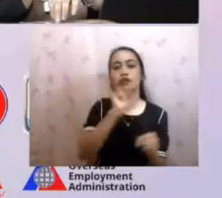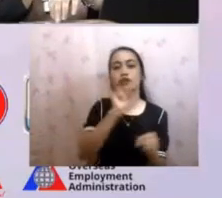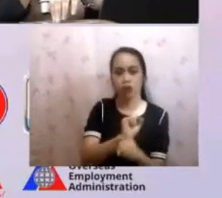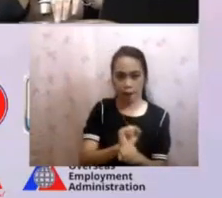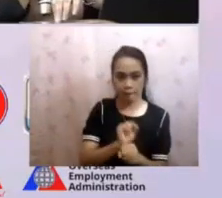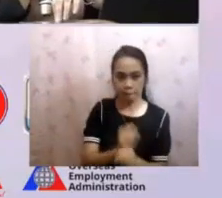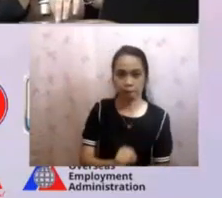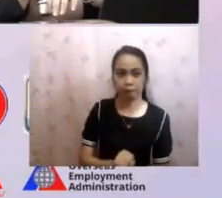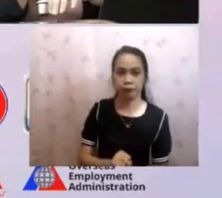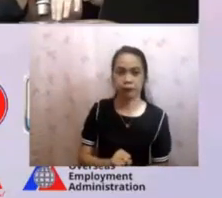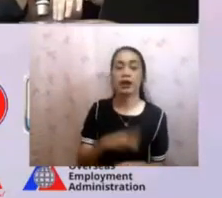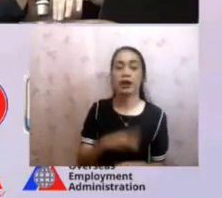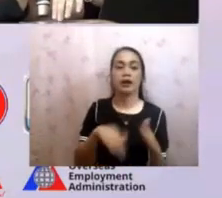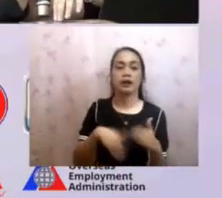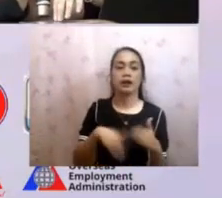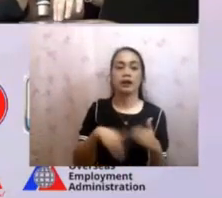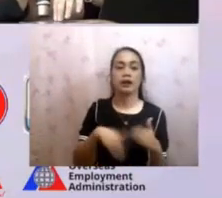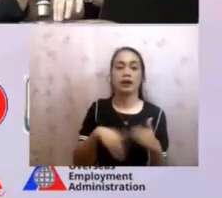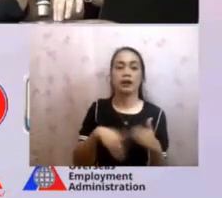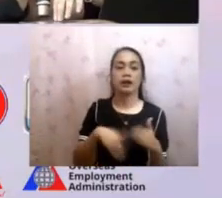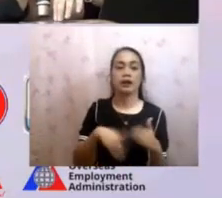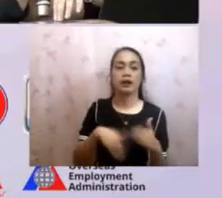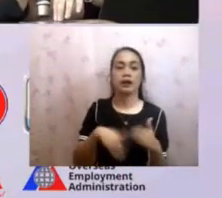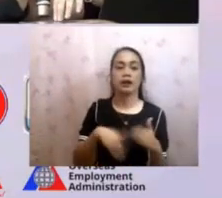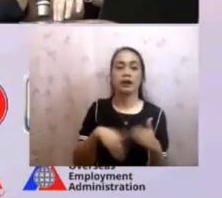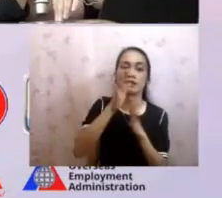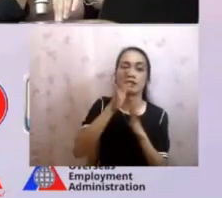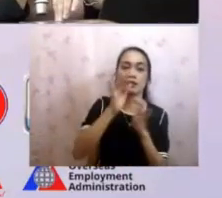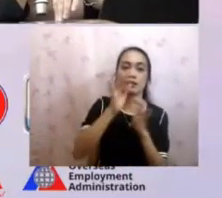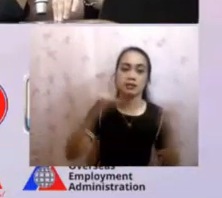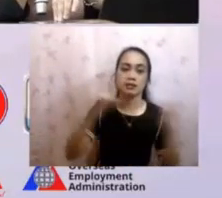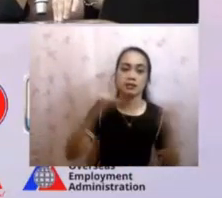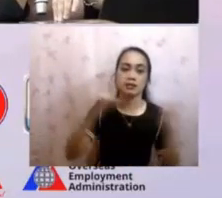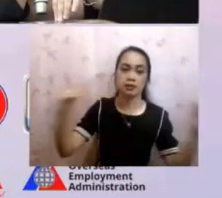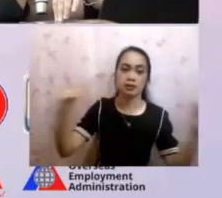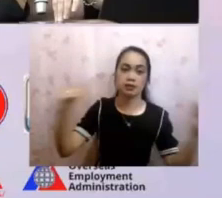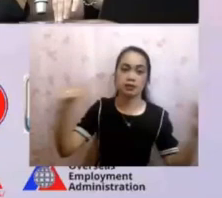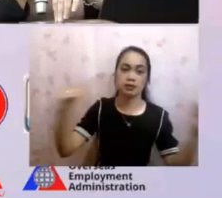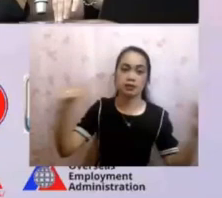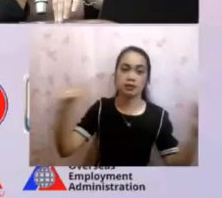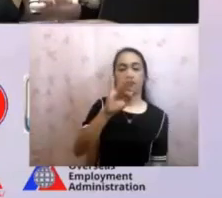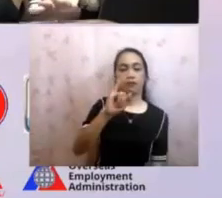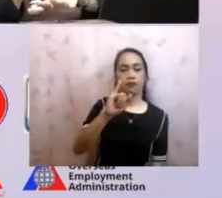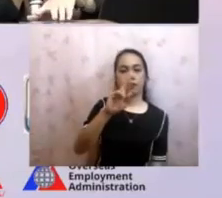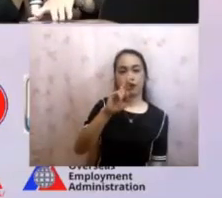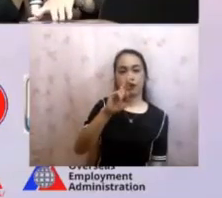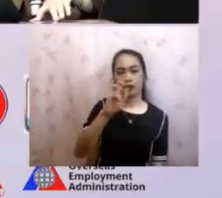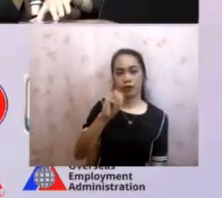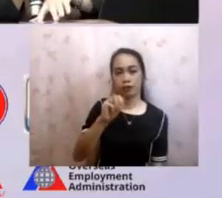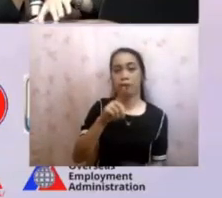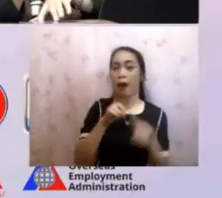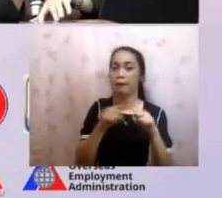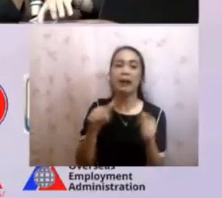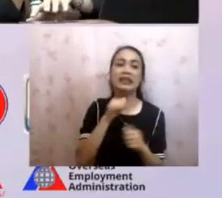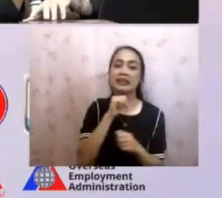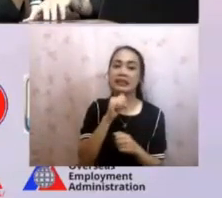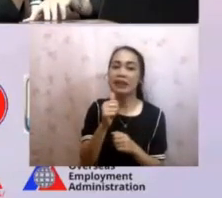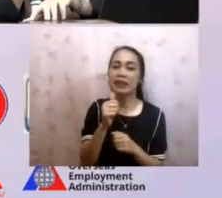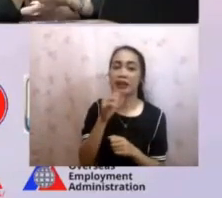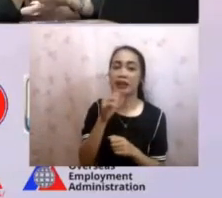personal. Or number, dili personal. Extend the firm but not the bone crushing handshake in case.